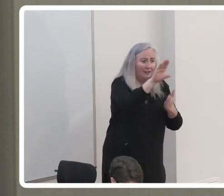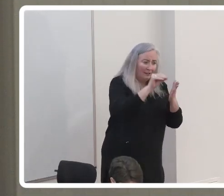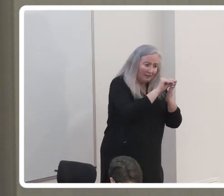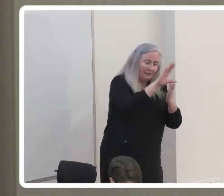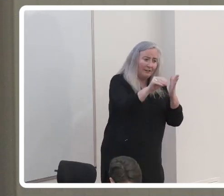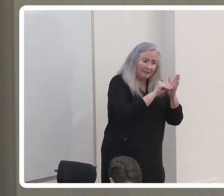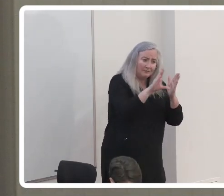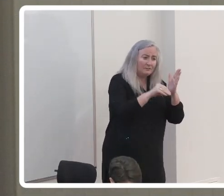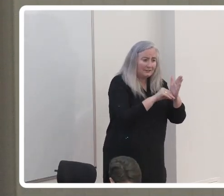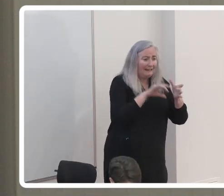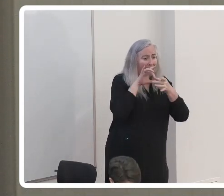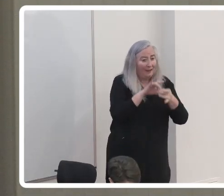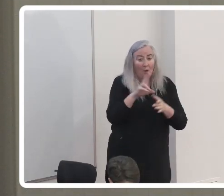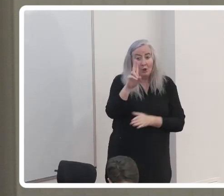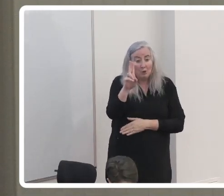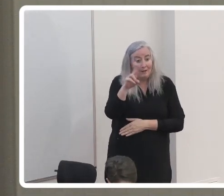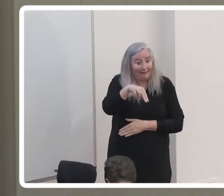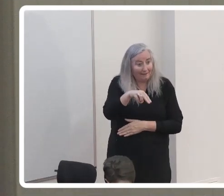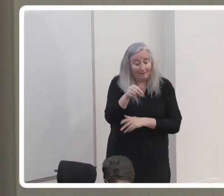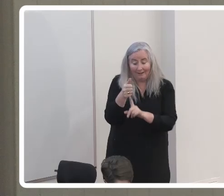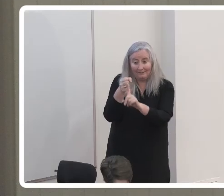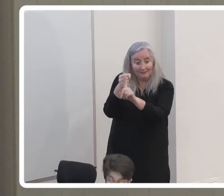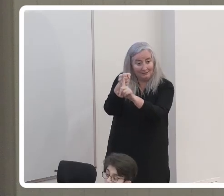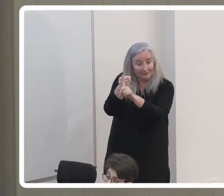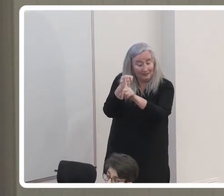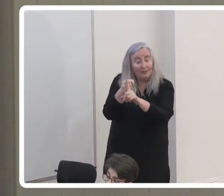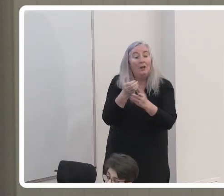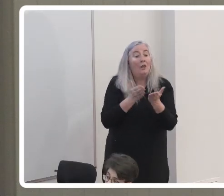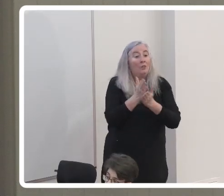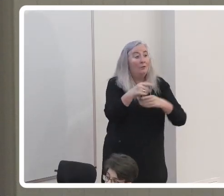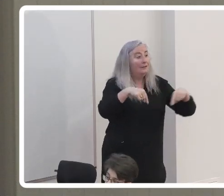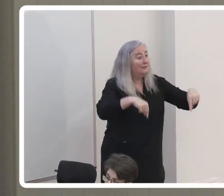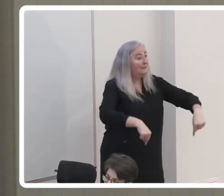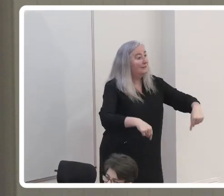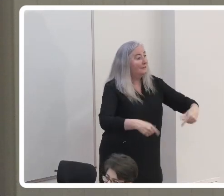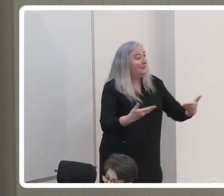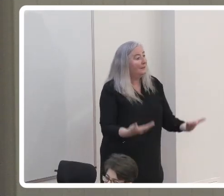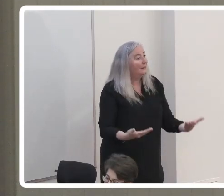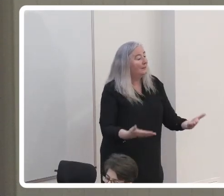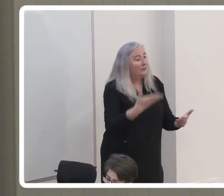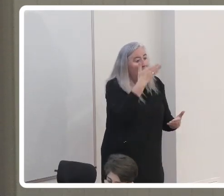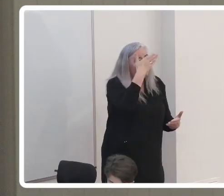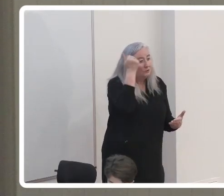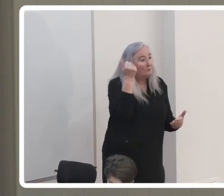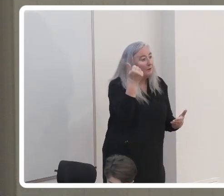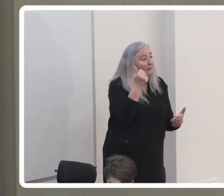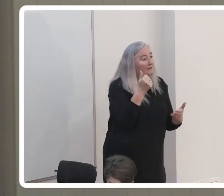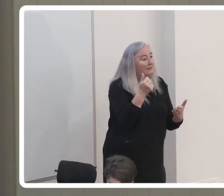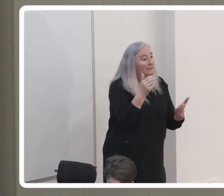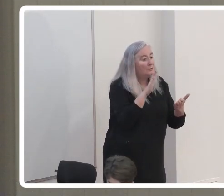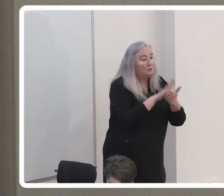in UN advocacy. And during one of those summer schools here in Galway, she provided a very apt and